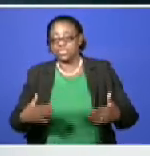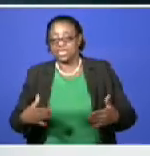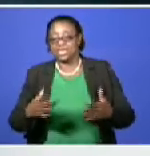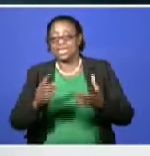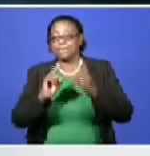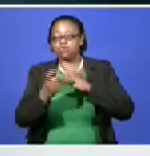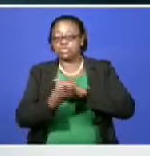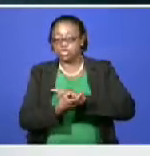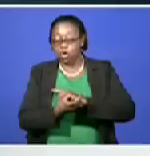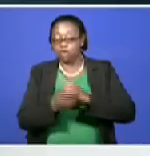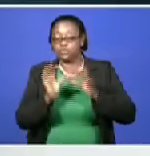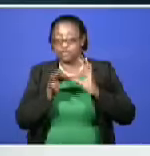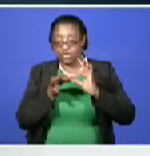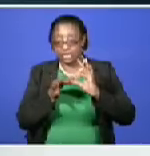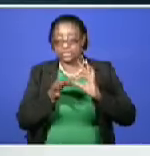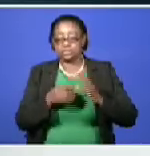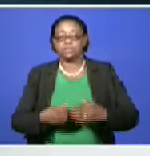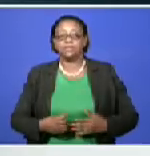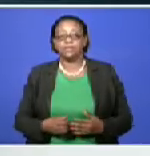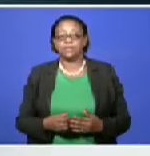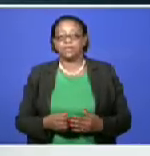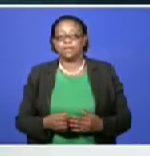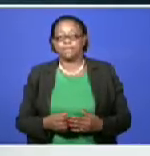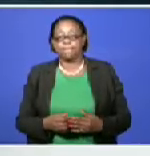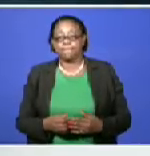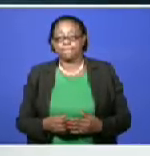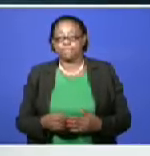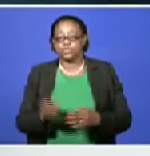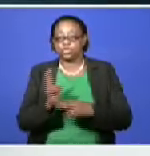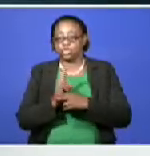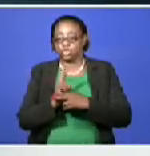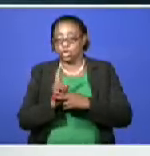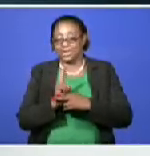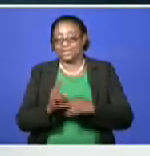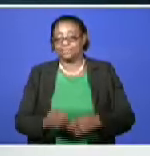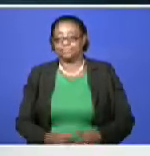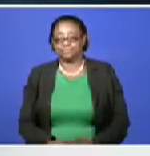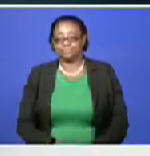said, look for an amicable resolution very shortly. Thanks again. Thank you, Desmond.